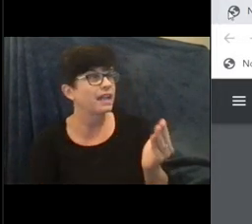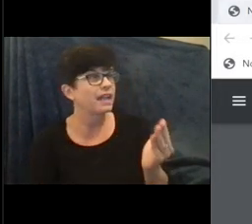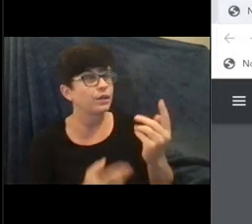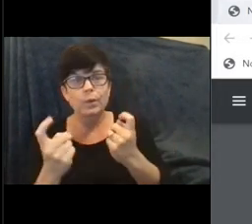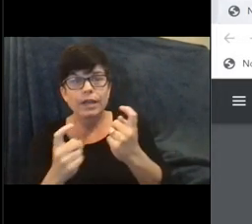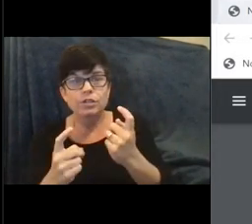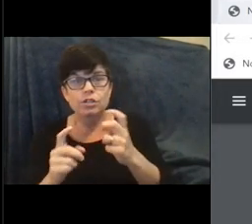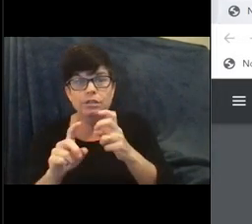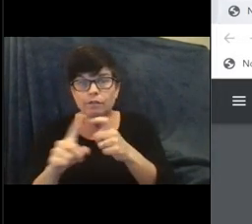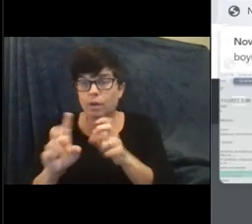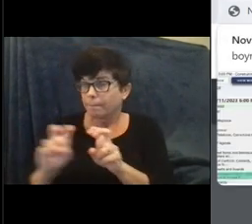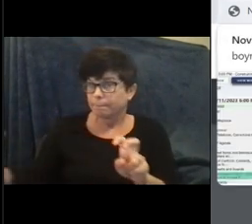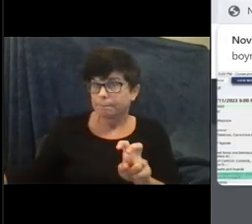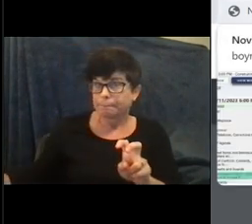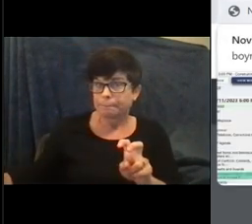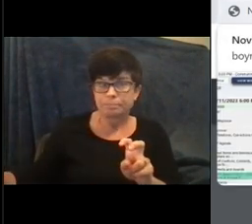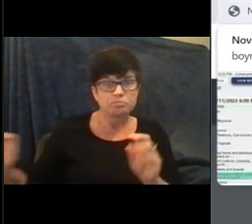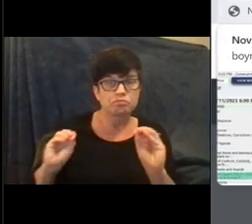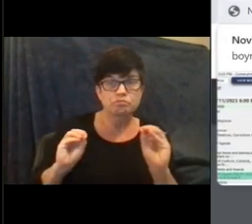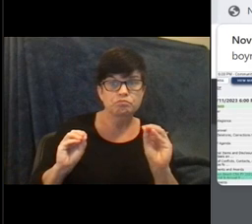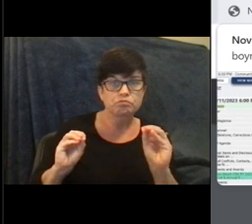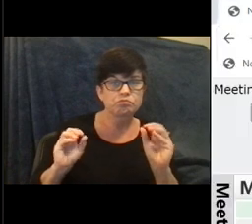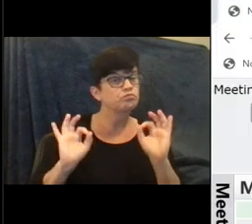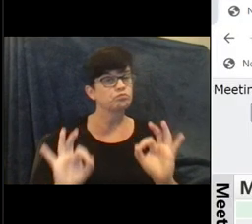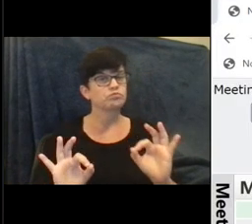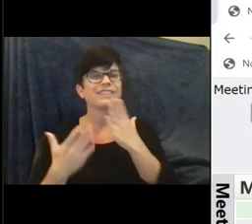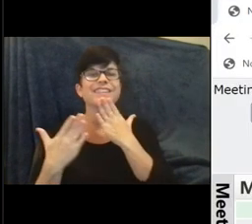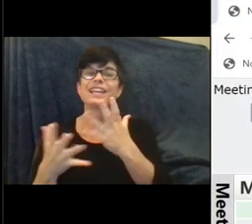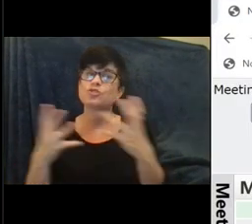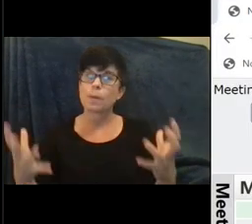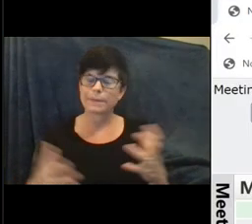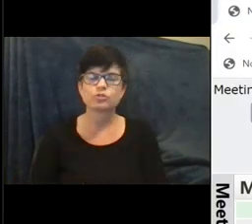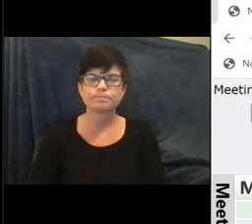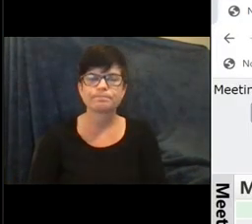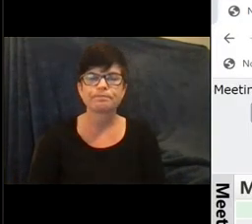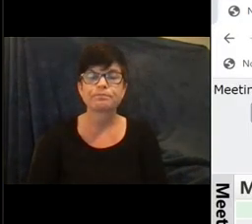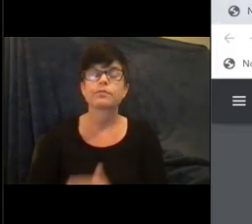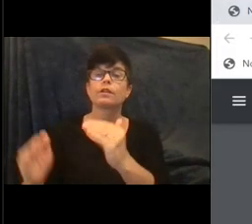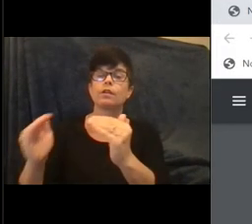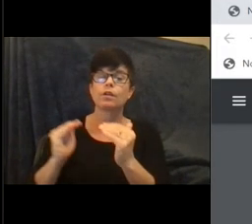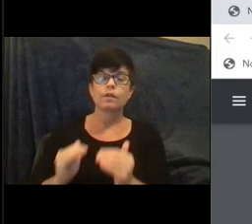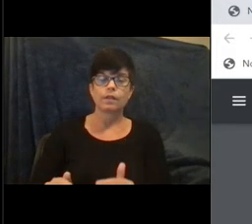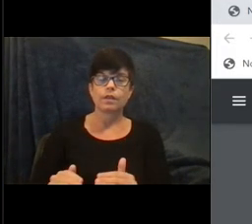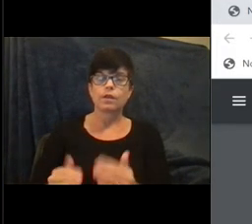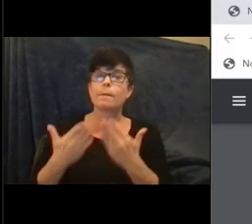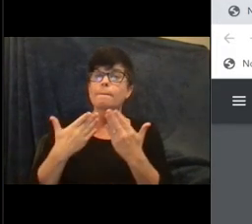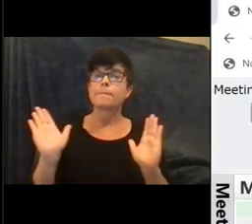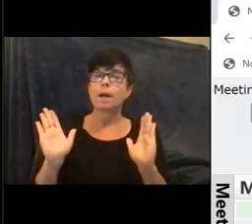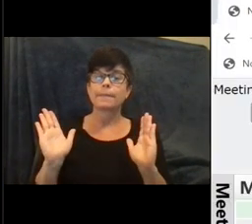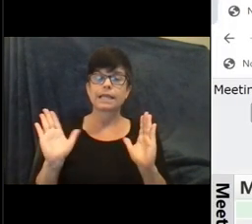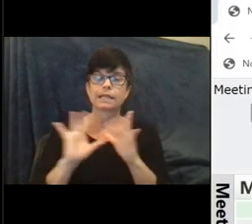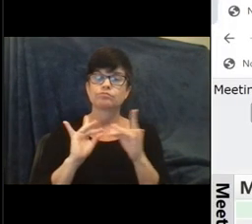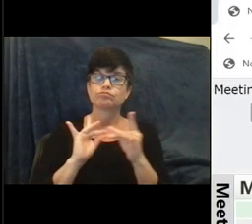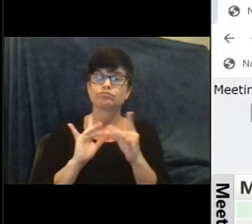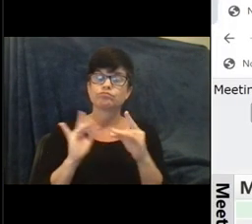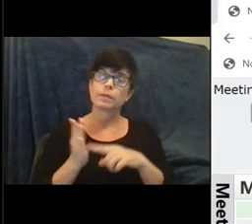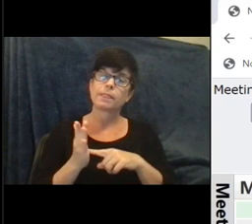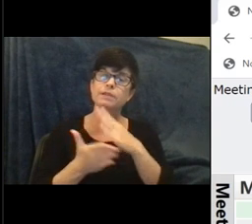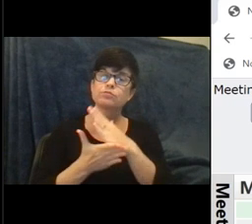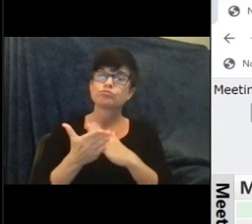for my colleagues? Seeing none, thank you so much. All right. We're now moving on to public comments. This is the portion of the